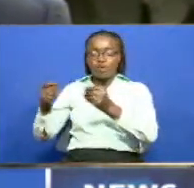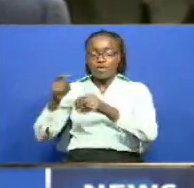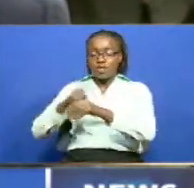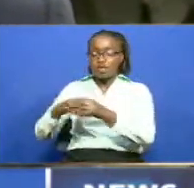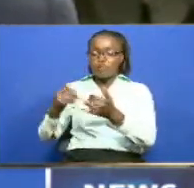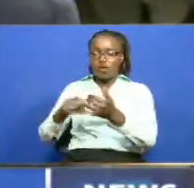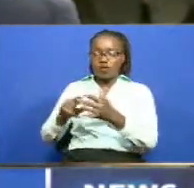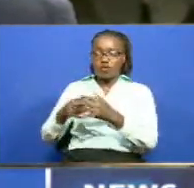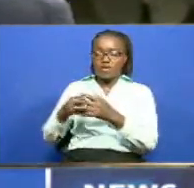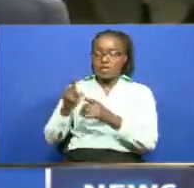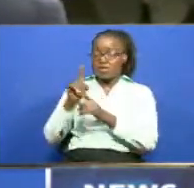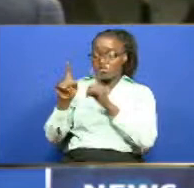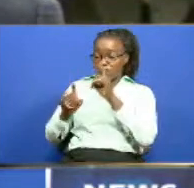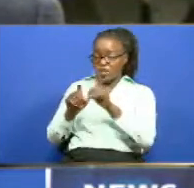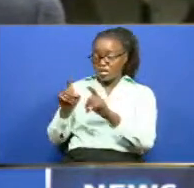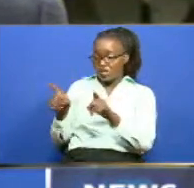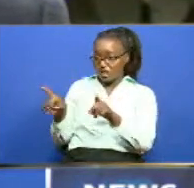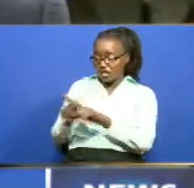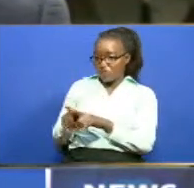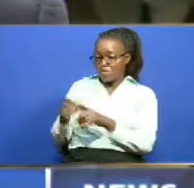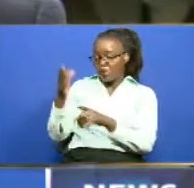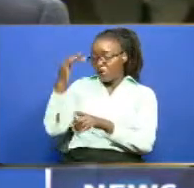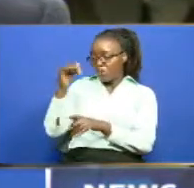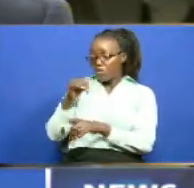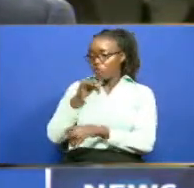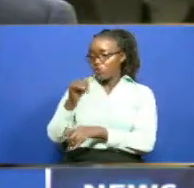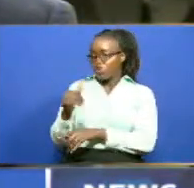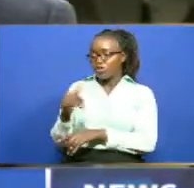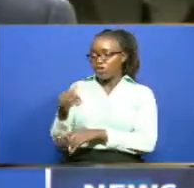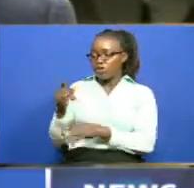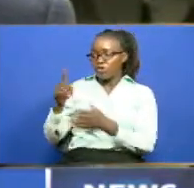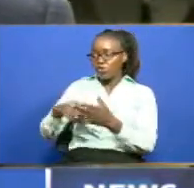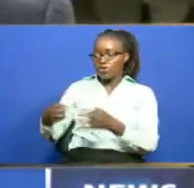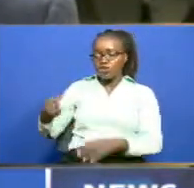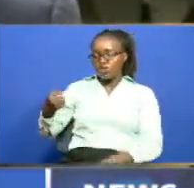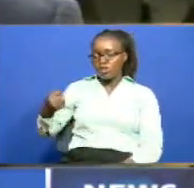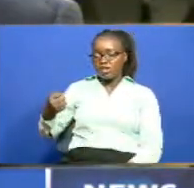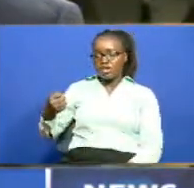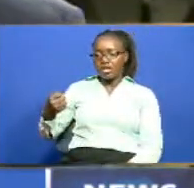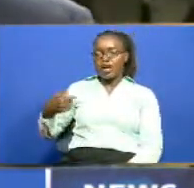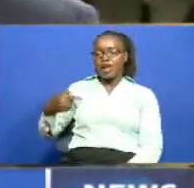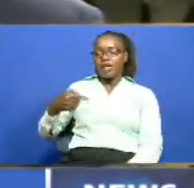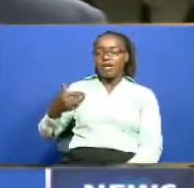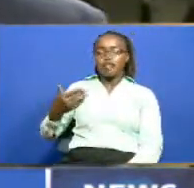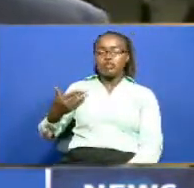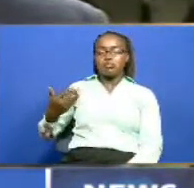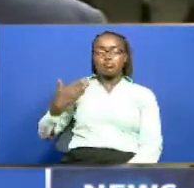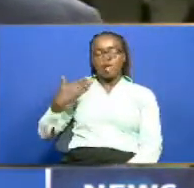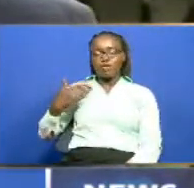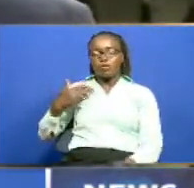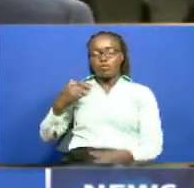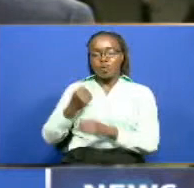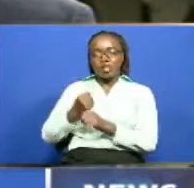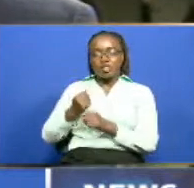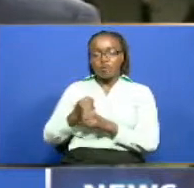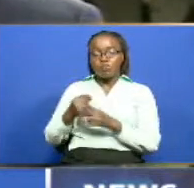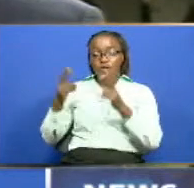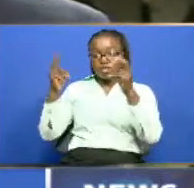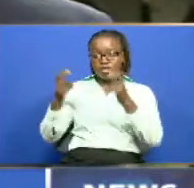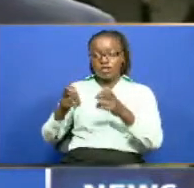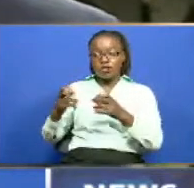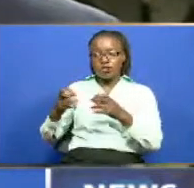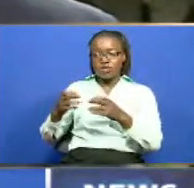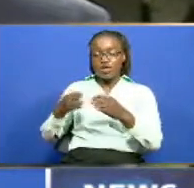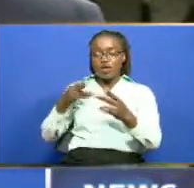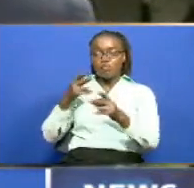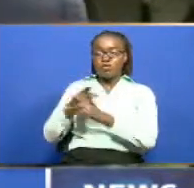start asking those questions and say, okay, so why are we not, what is holding us back? And then we deal with those issues that are holding us back so that